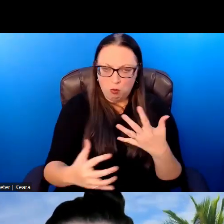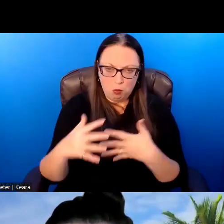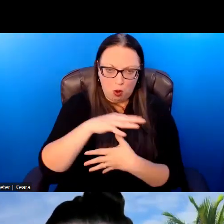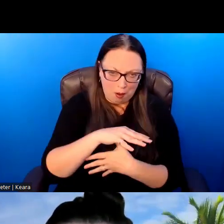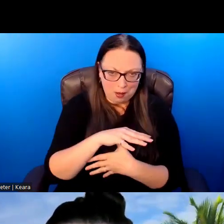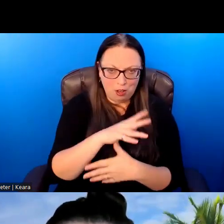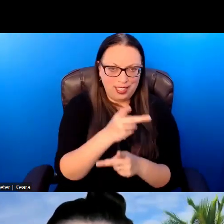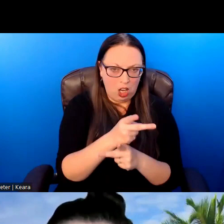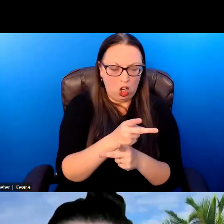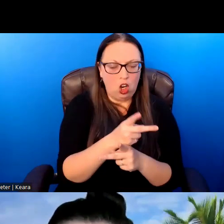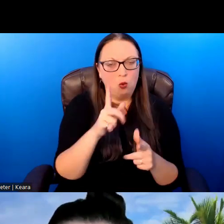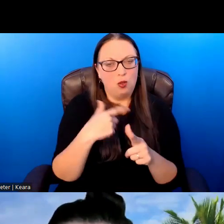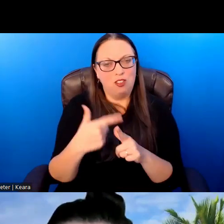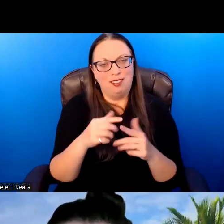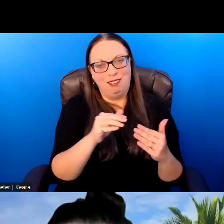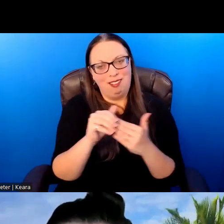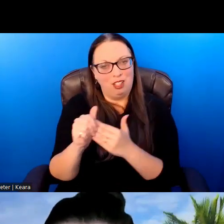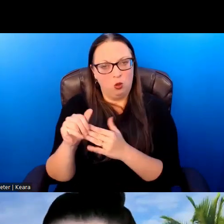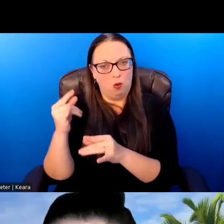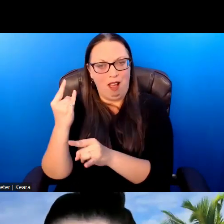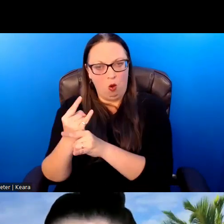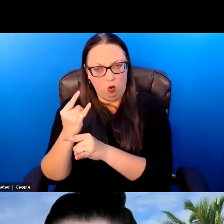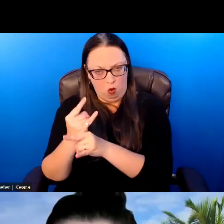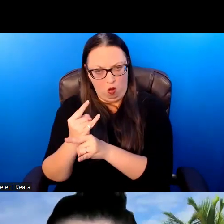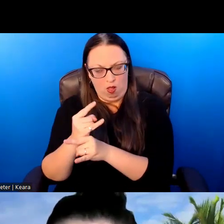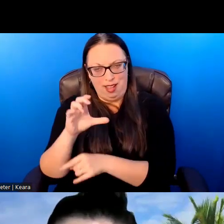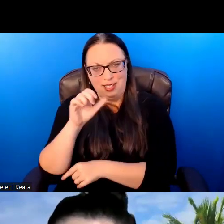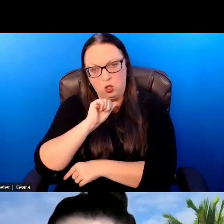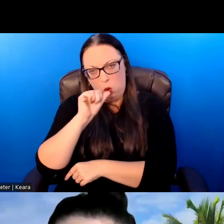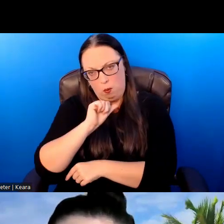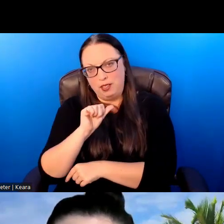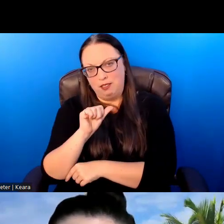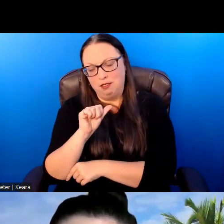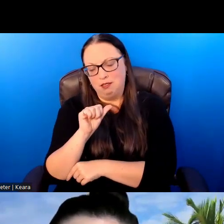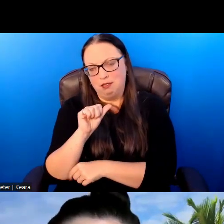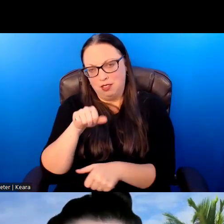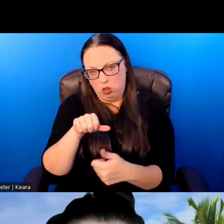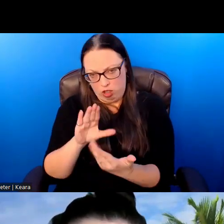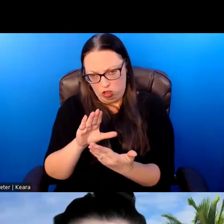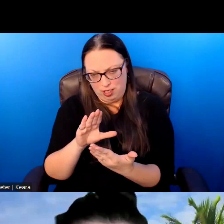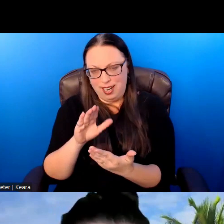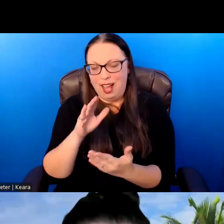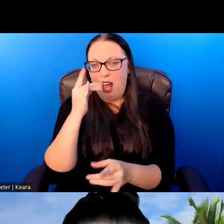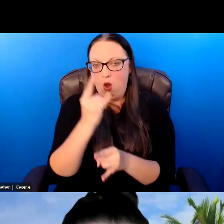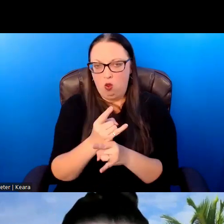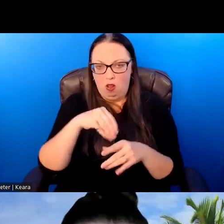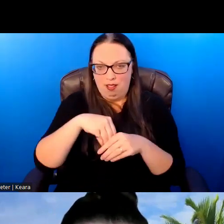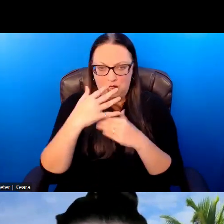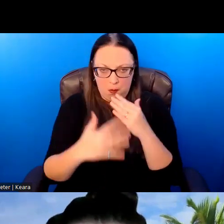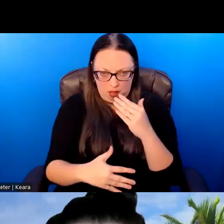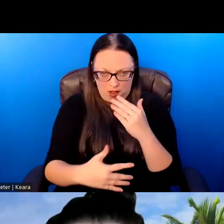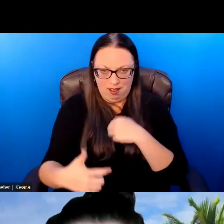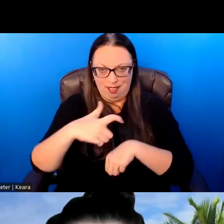coping strategy. Alcohol in the blood at the time of death is 2 times the national average.